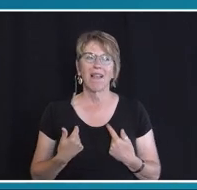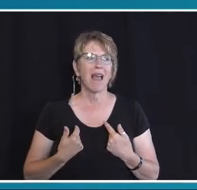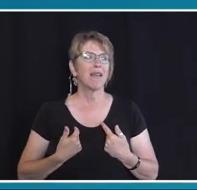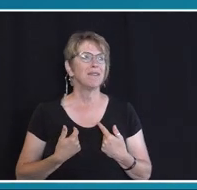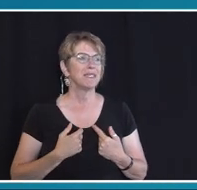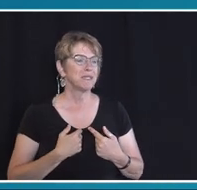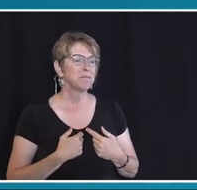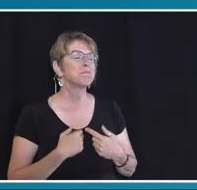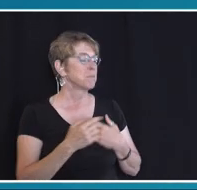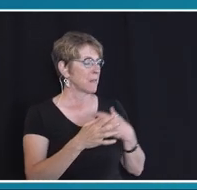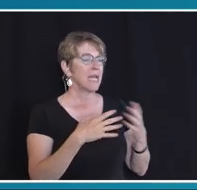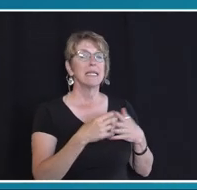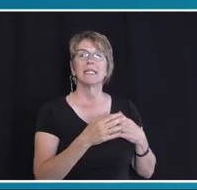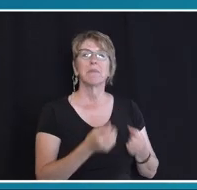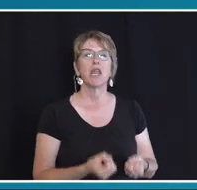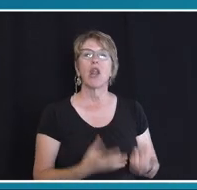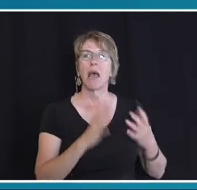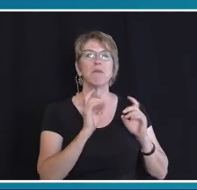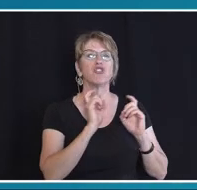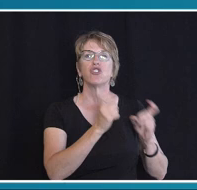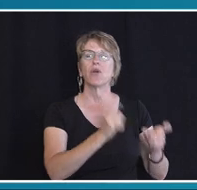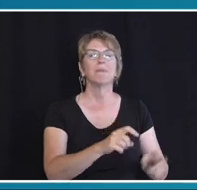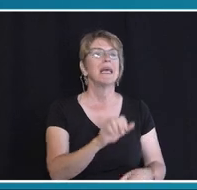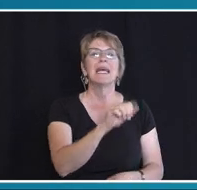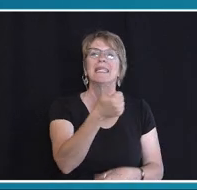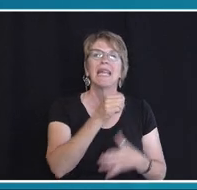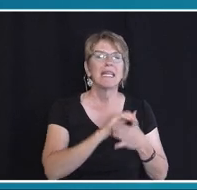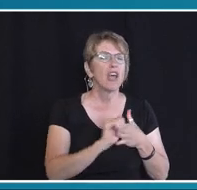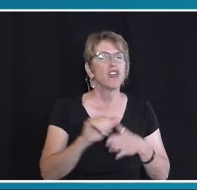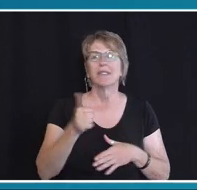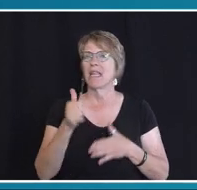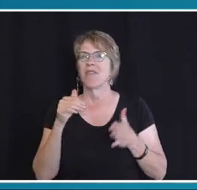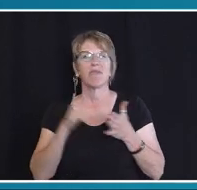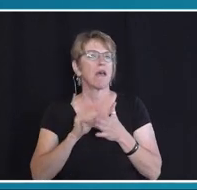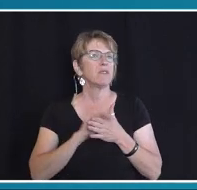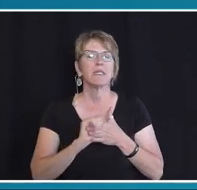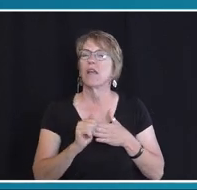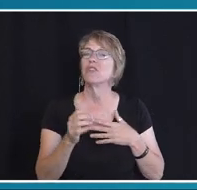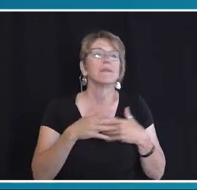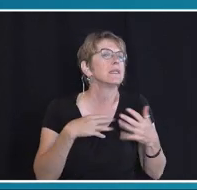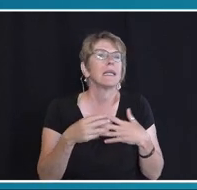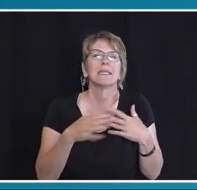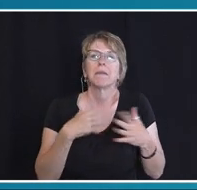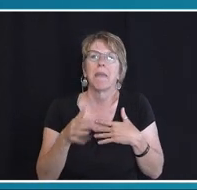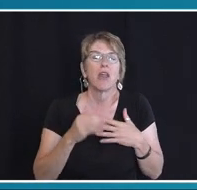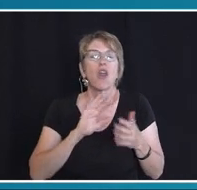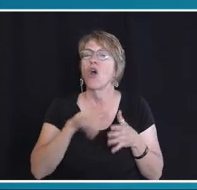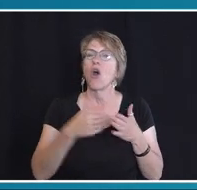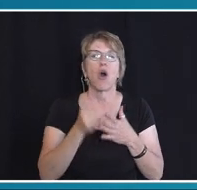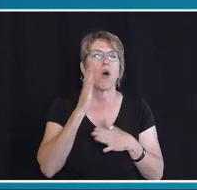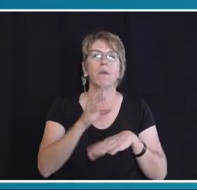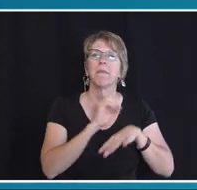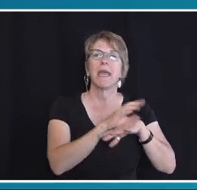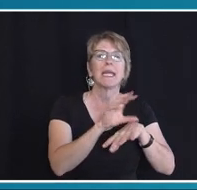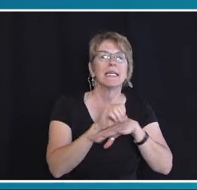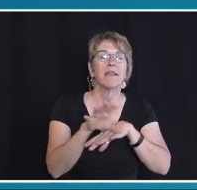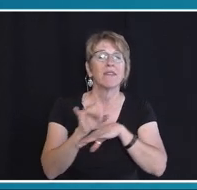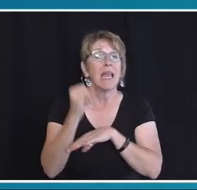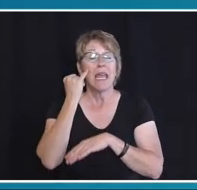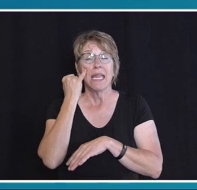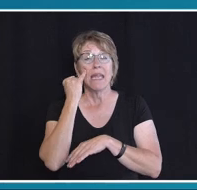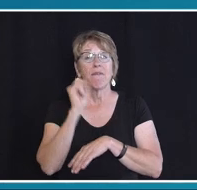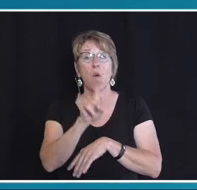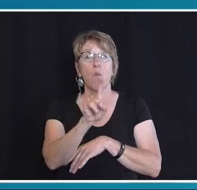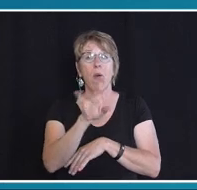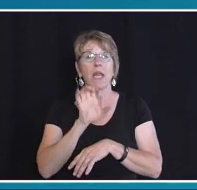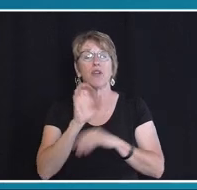you know, it doesn't matter how much you can donate. $10, $10,000, it all makes a difference. Imagine if 100 people